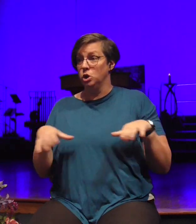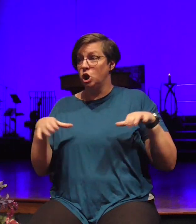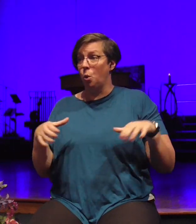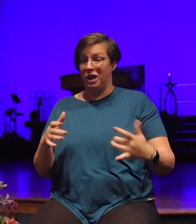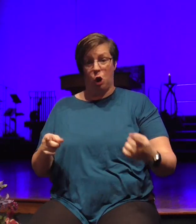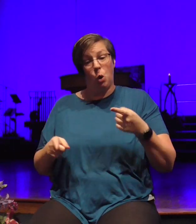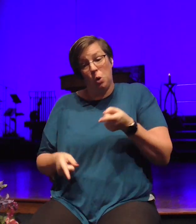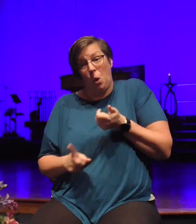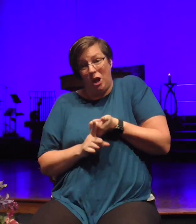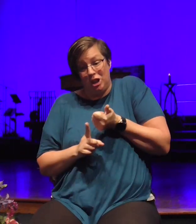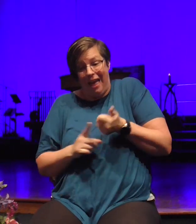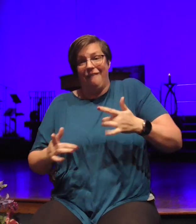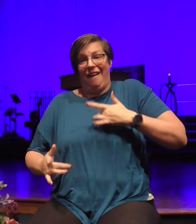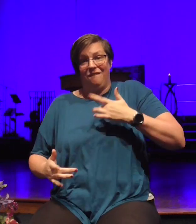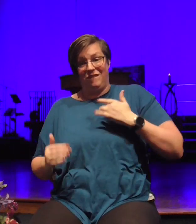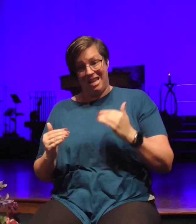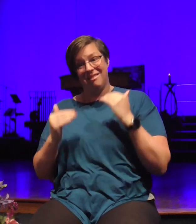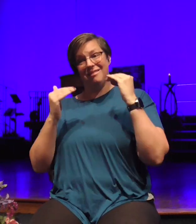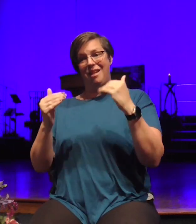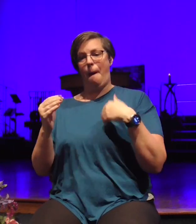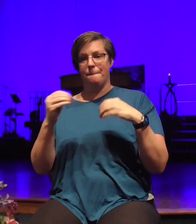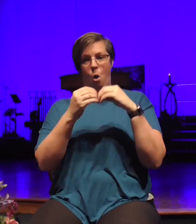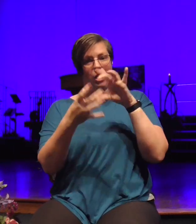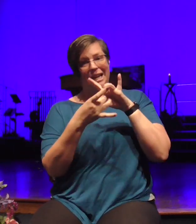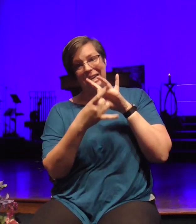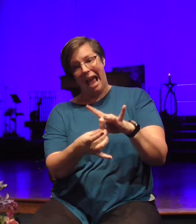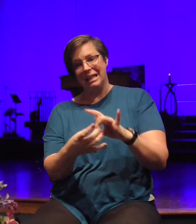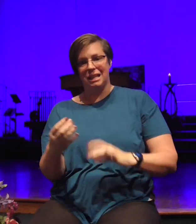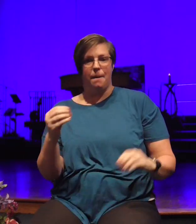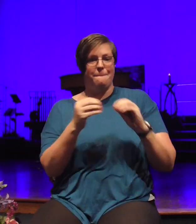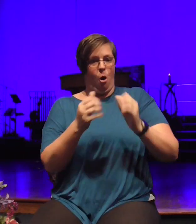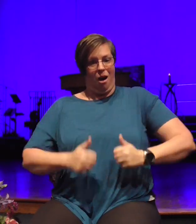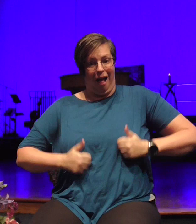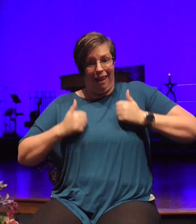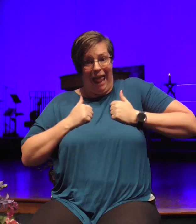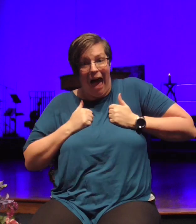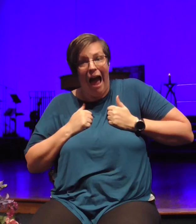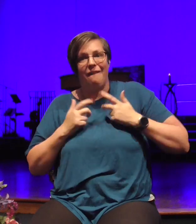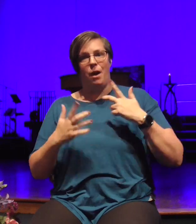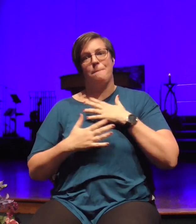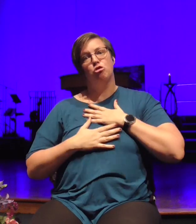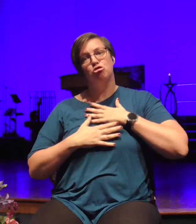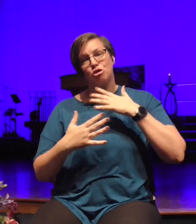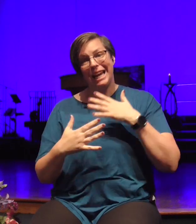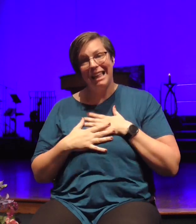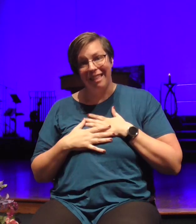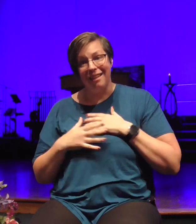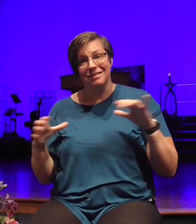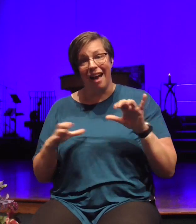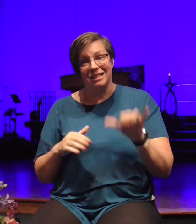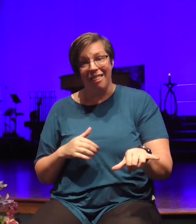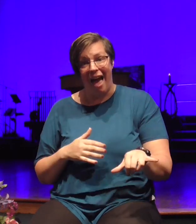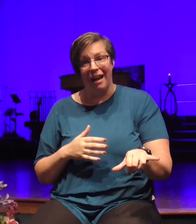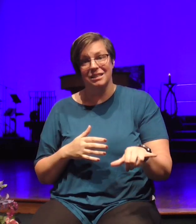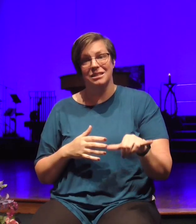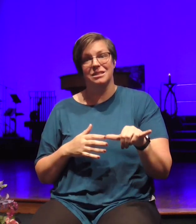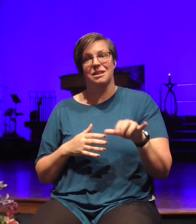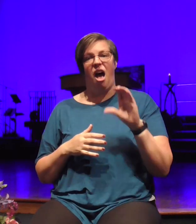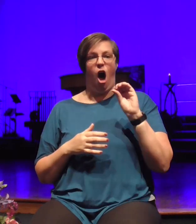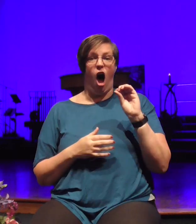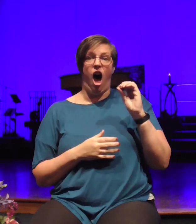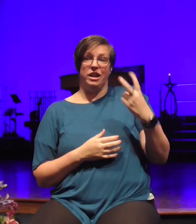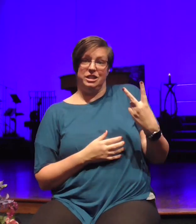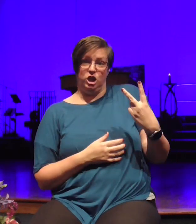little more connected, a little more alive. The mere breathing does that alone. The oxygen oxygenates the body, but